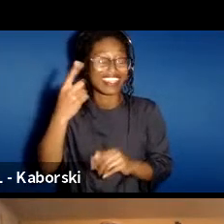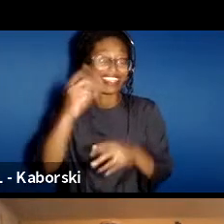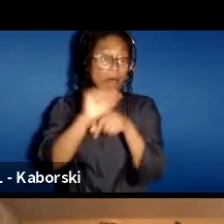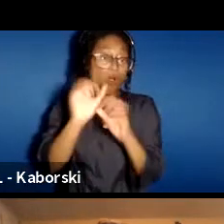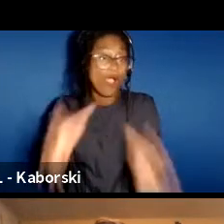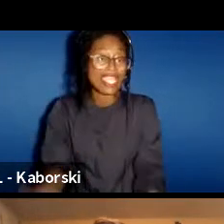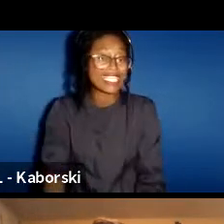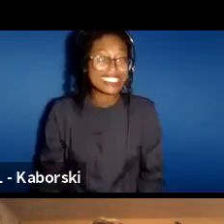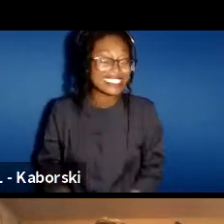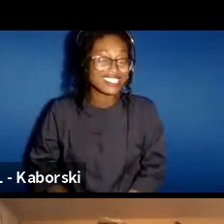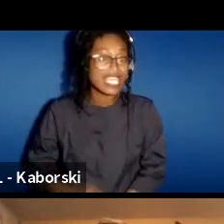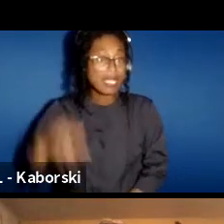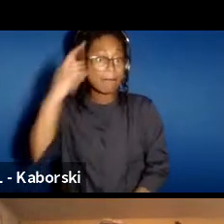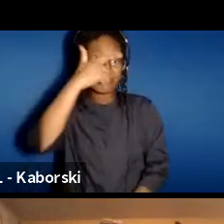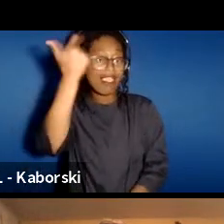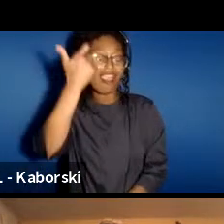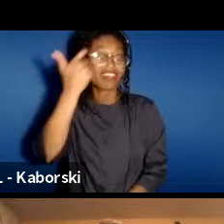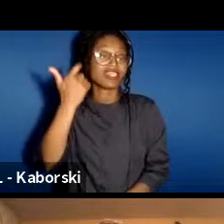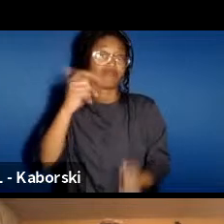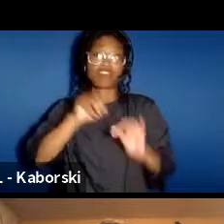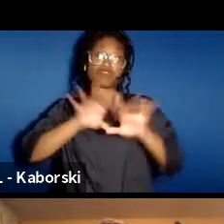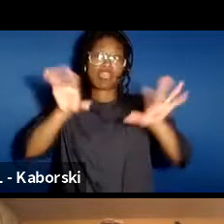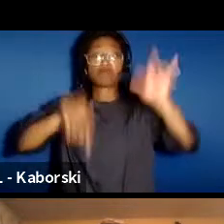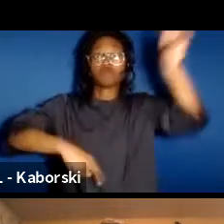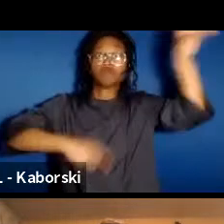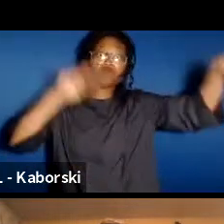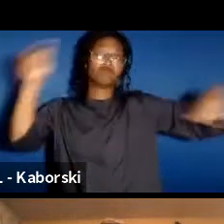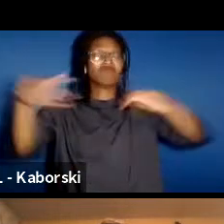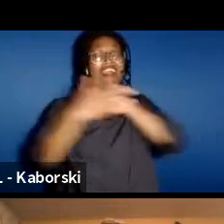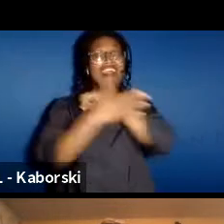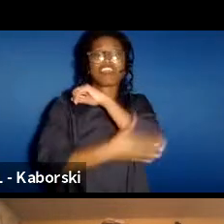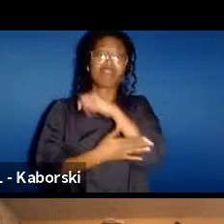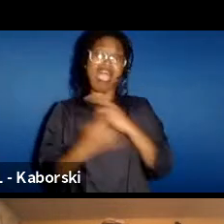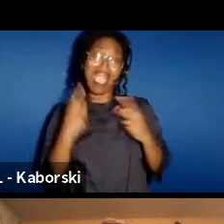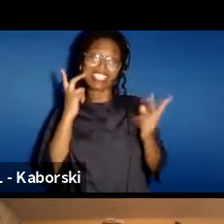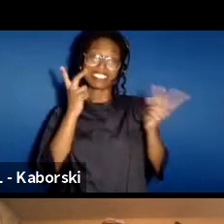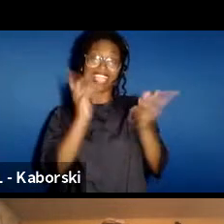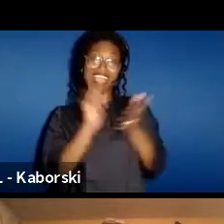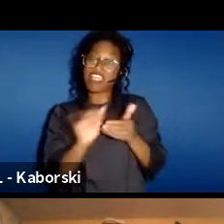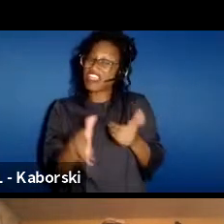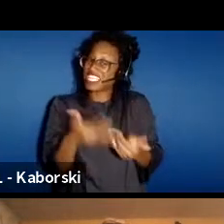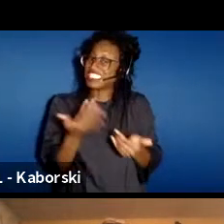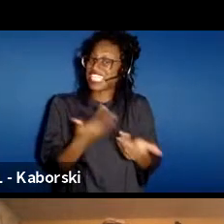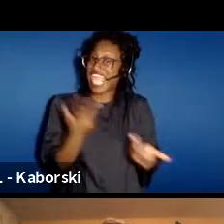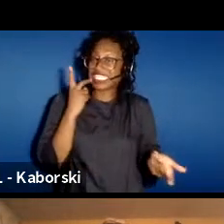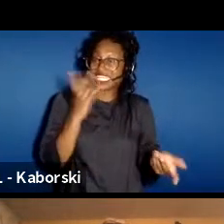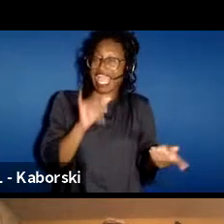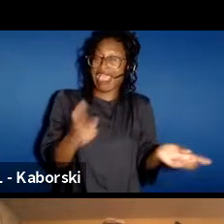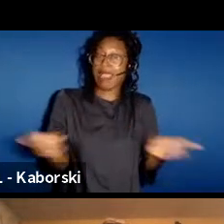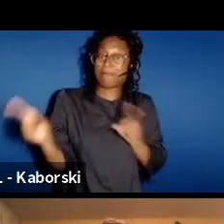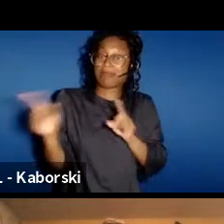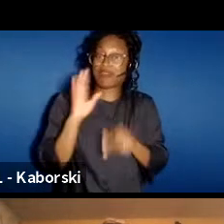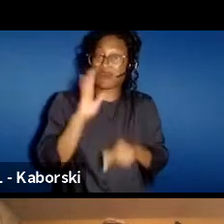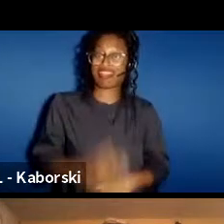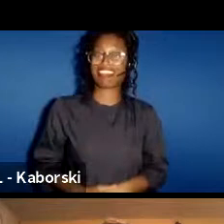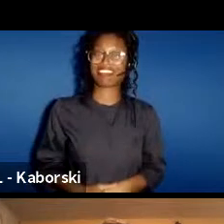employees, and they are, you know, scattered throughout the country. I can see that very easily happening.